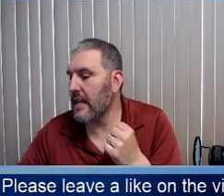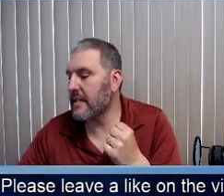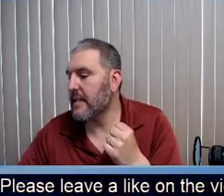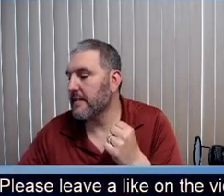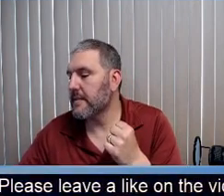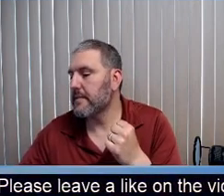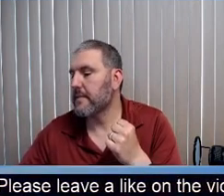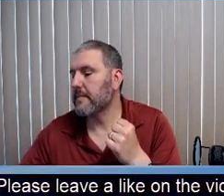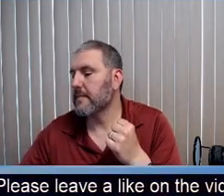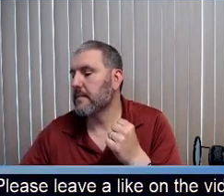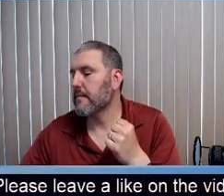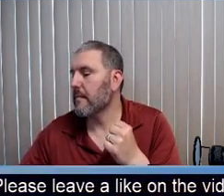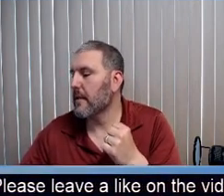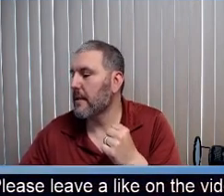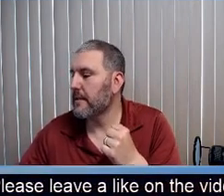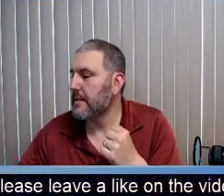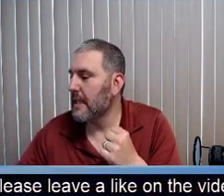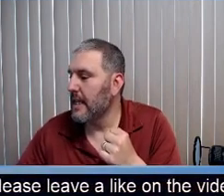Right?